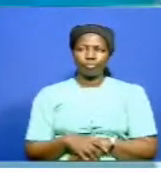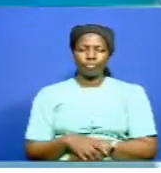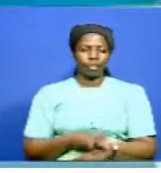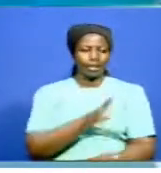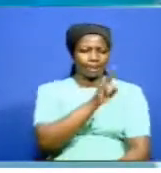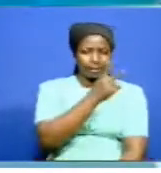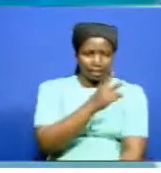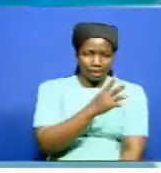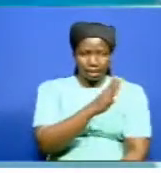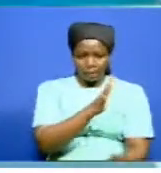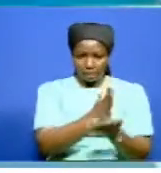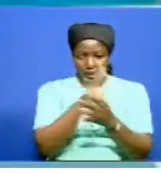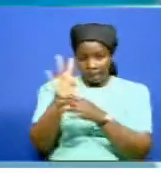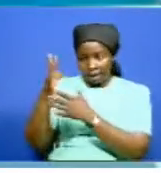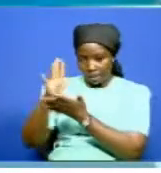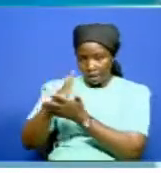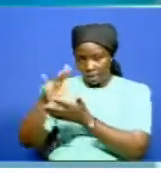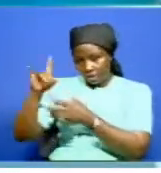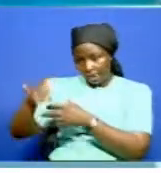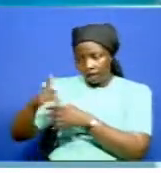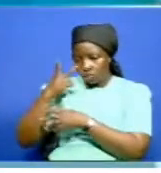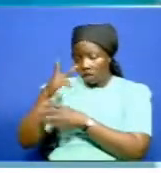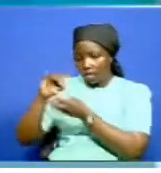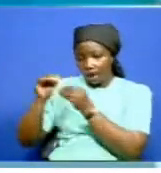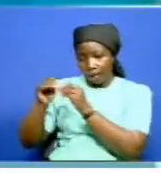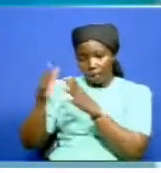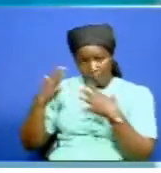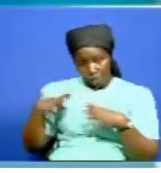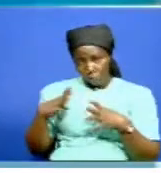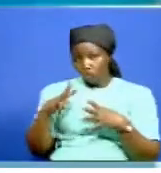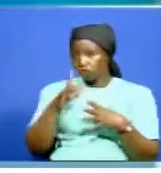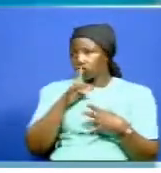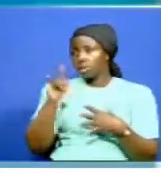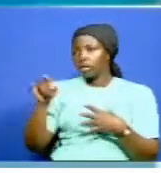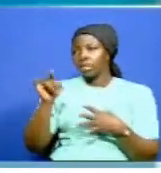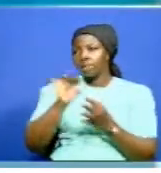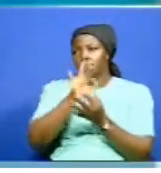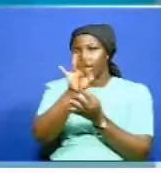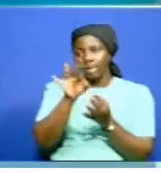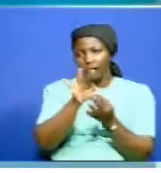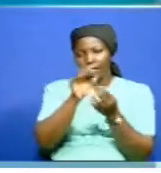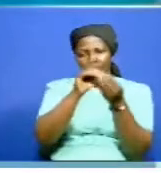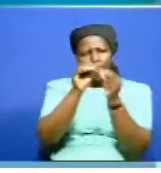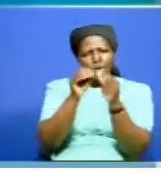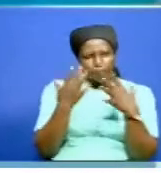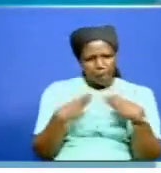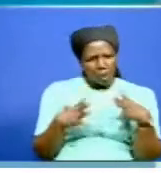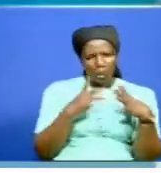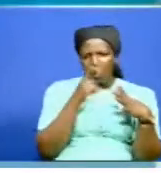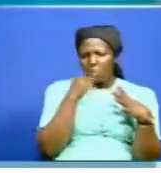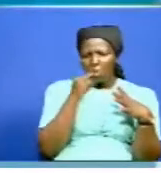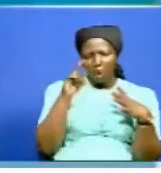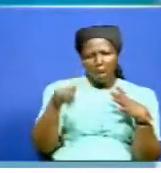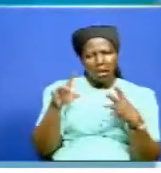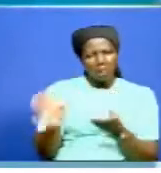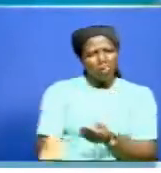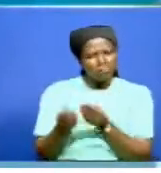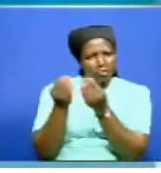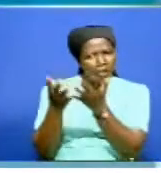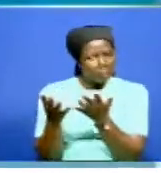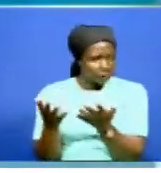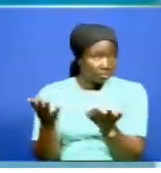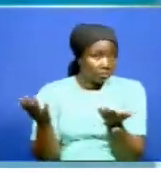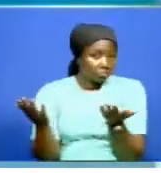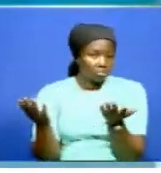phase we also have to check the population. So it's that specific population, then we have to give as per